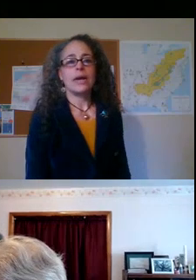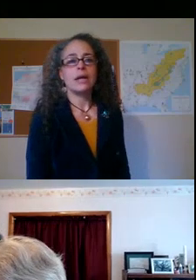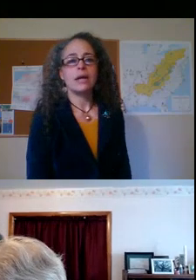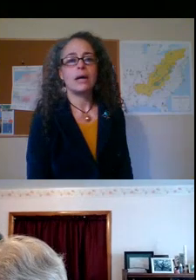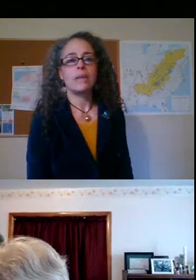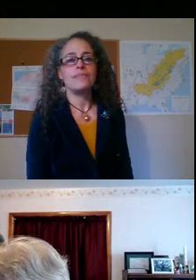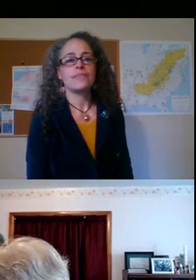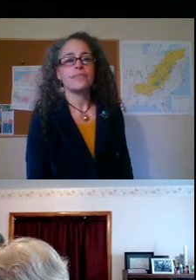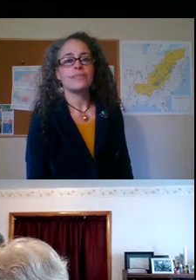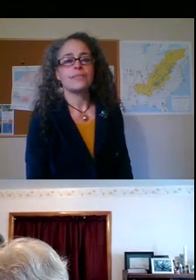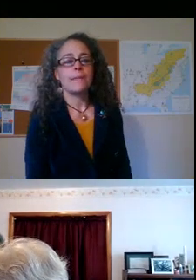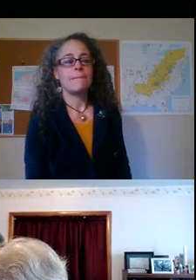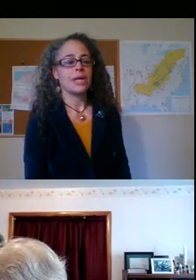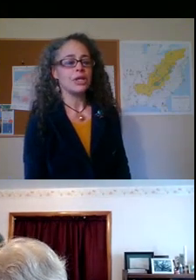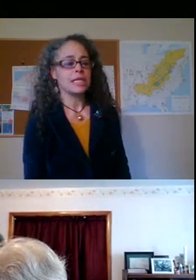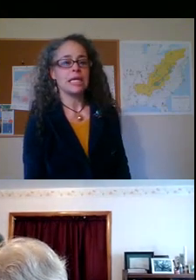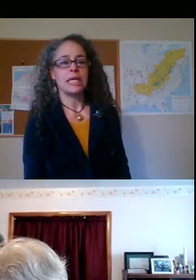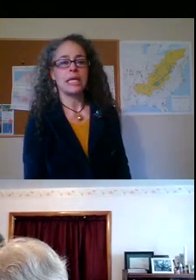All right.